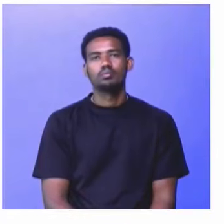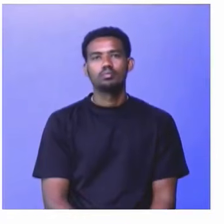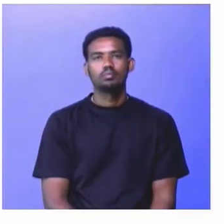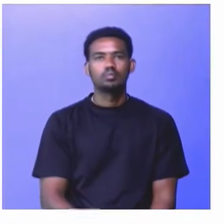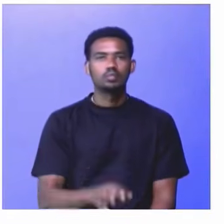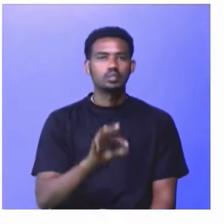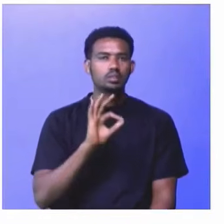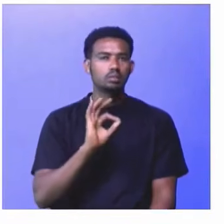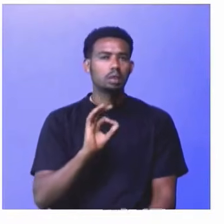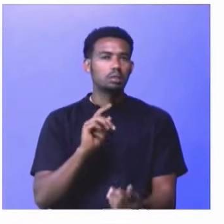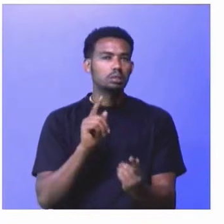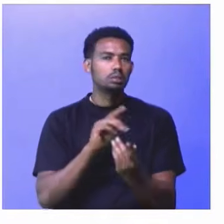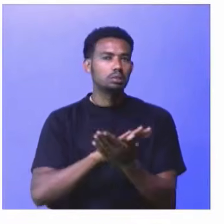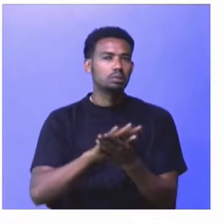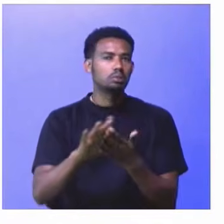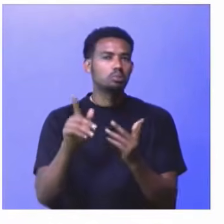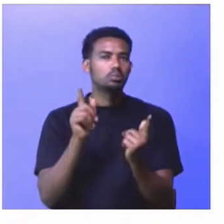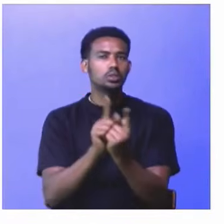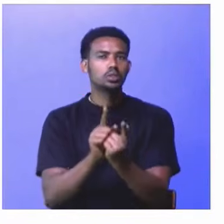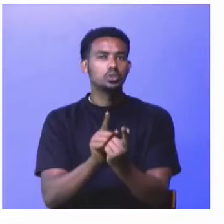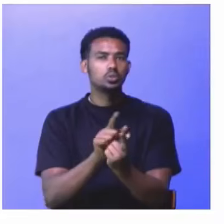Nice to meet you too.